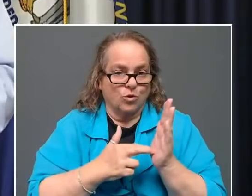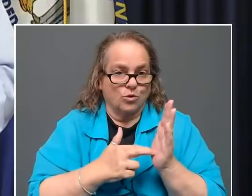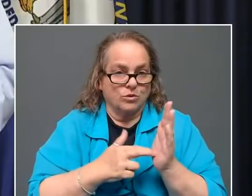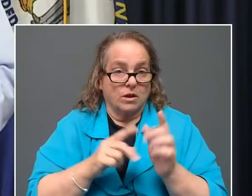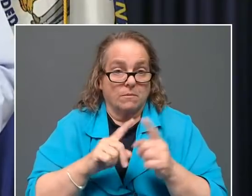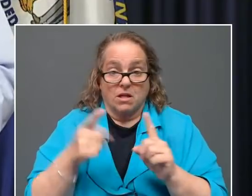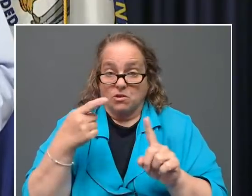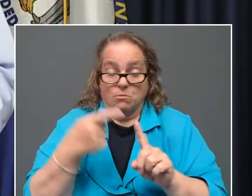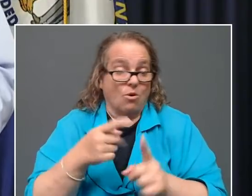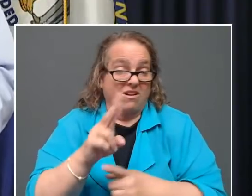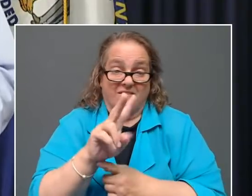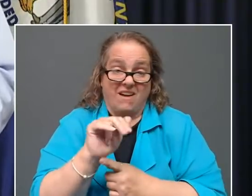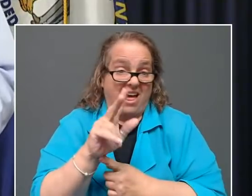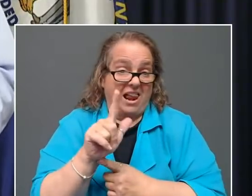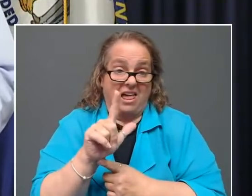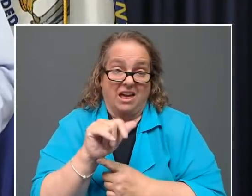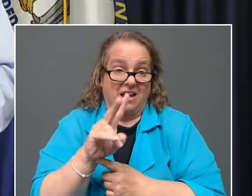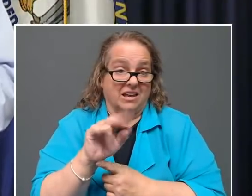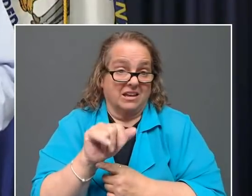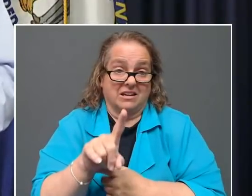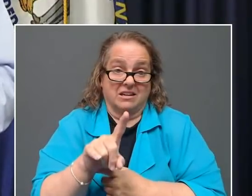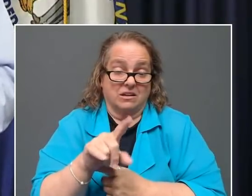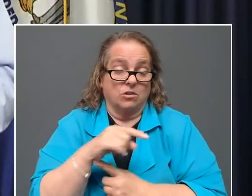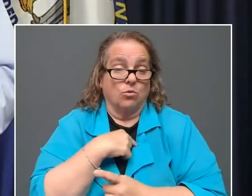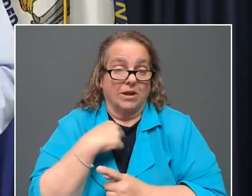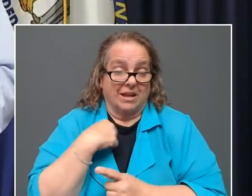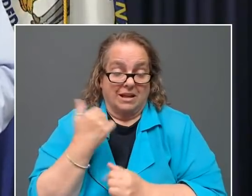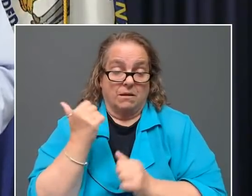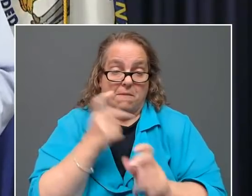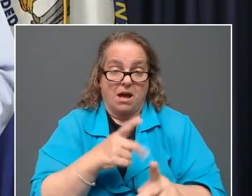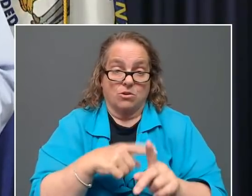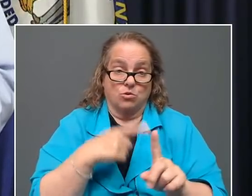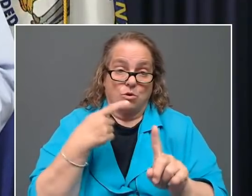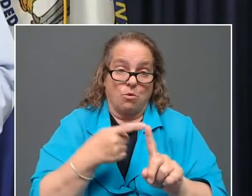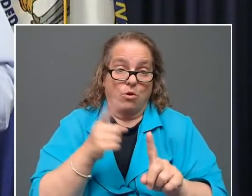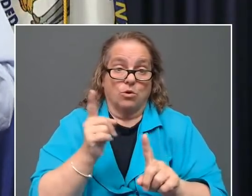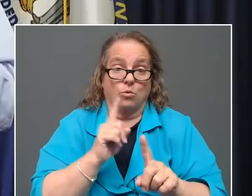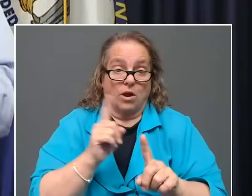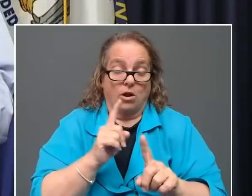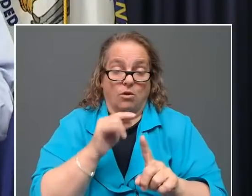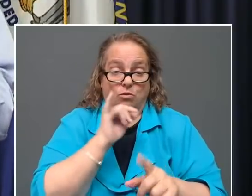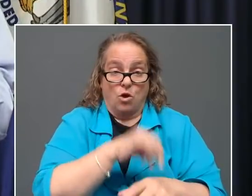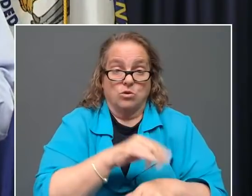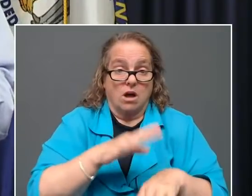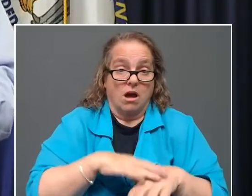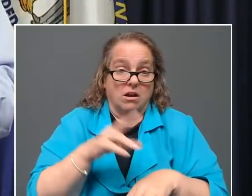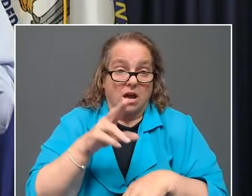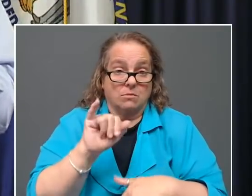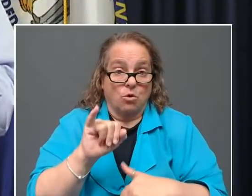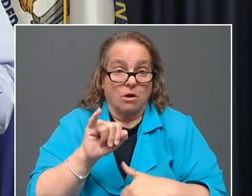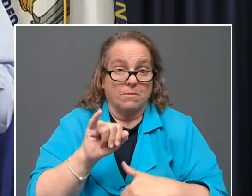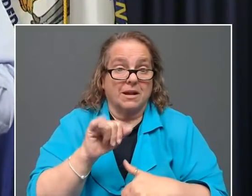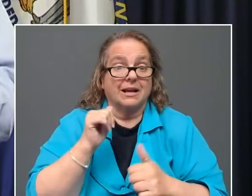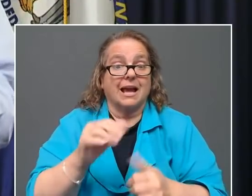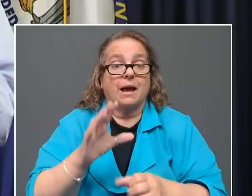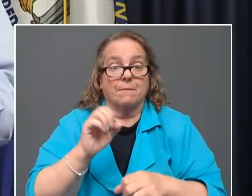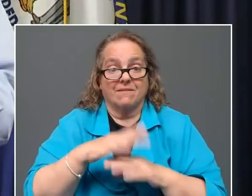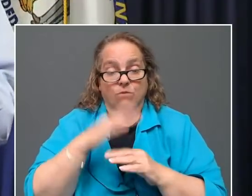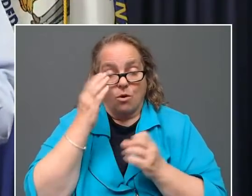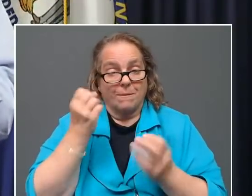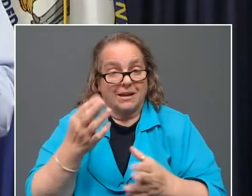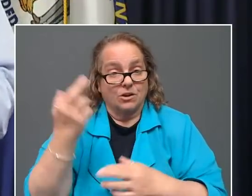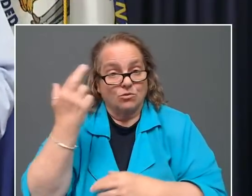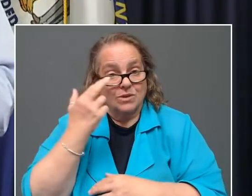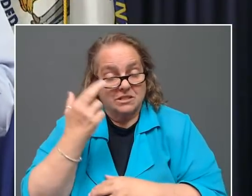valid, that we're getting back to a point where those that are on unemployment, that could be for many reasons, at least need to be looking